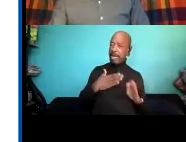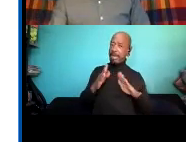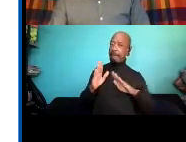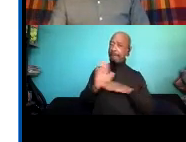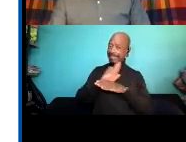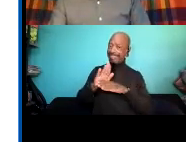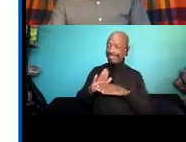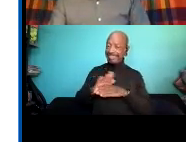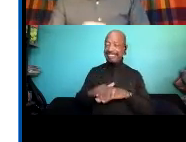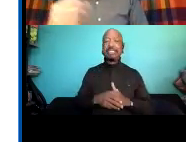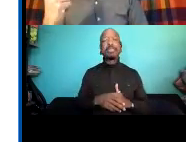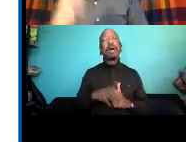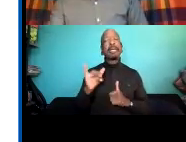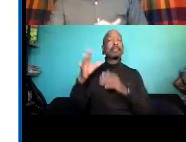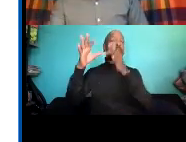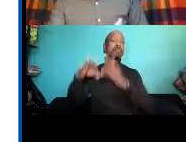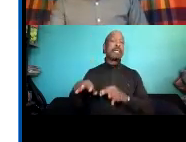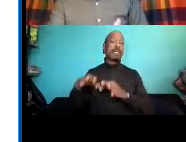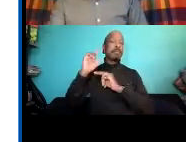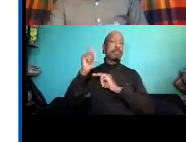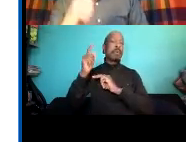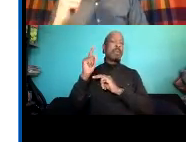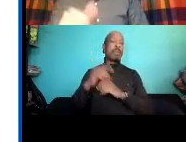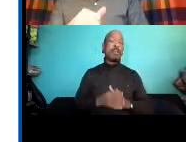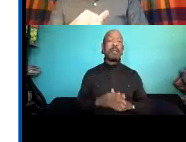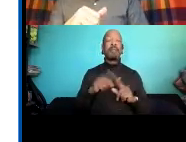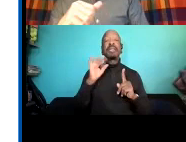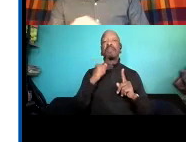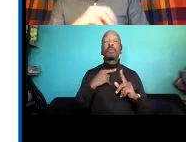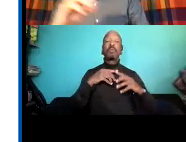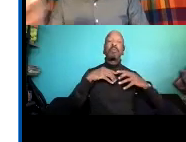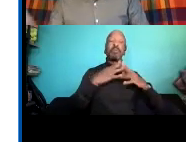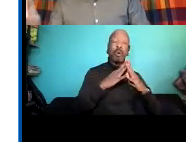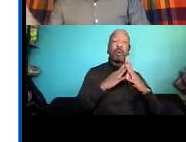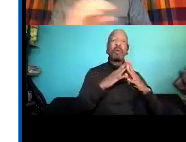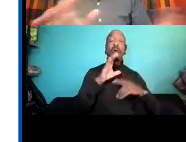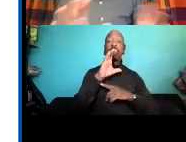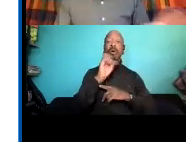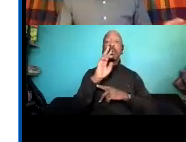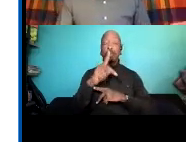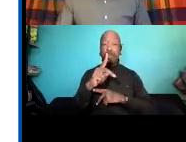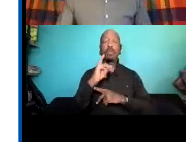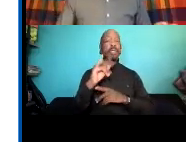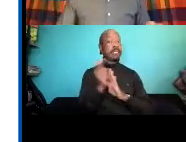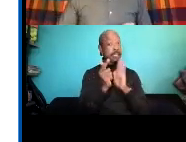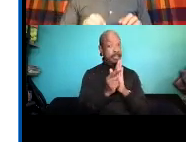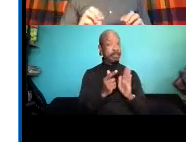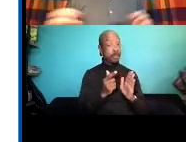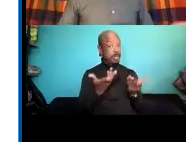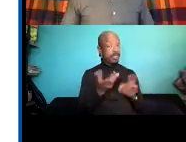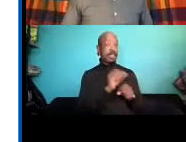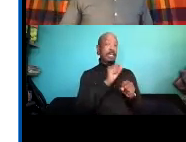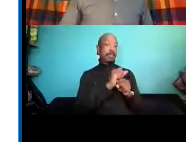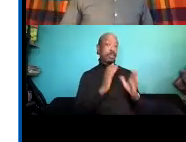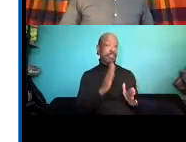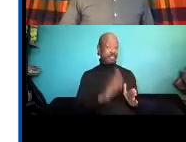little bit more about this later, but if you form a corporation, you may legally be its employee, even if it's just you. Do you